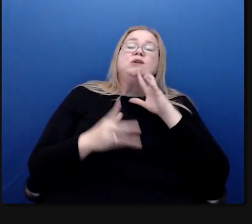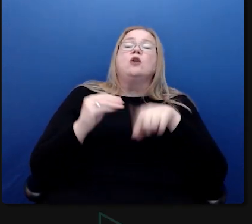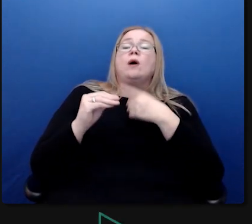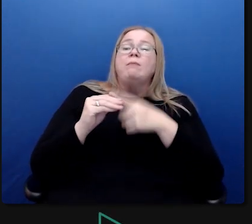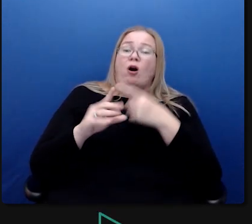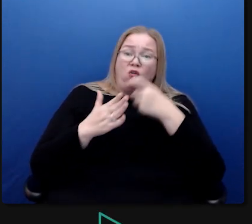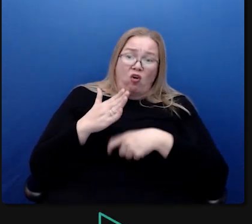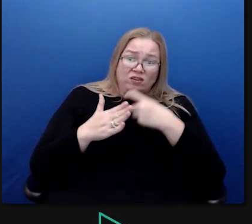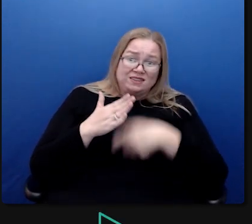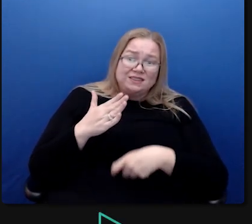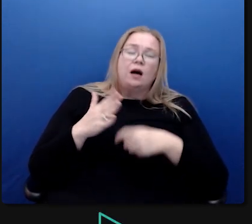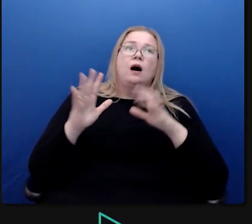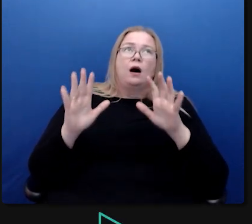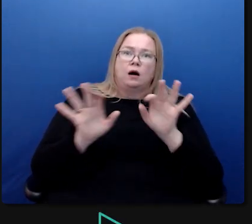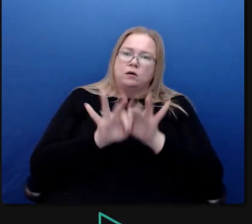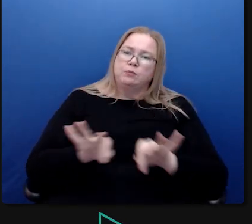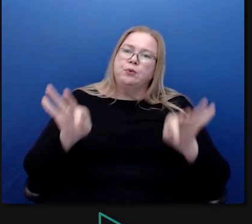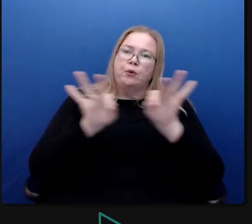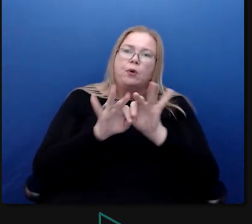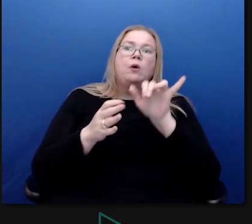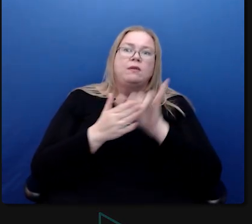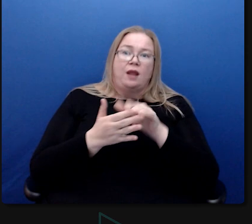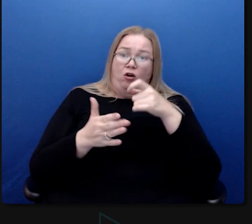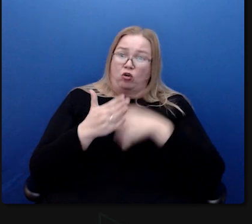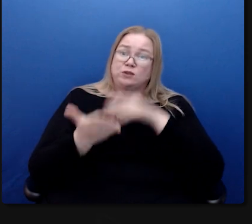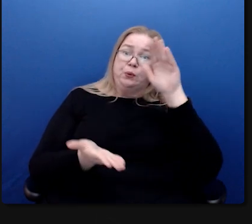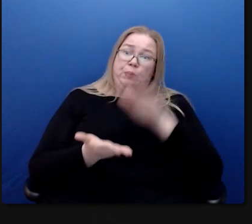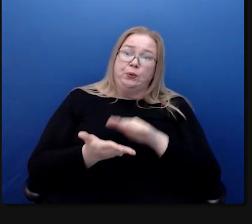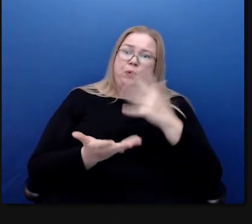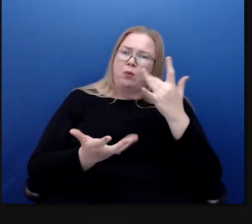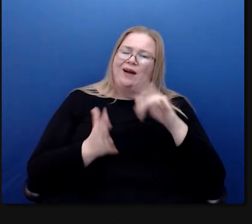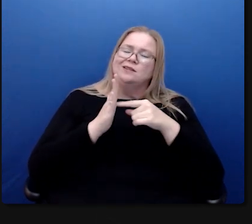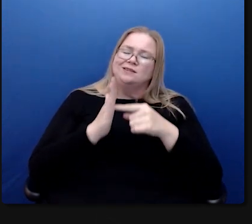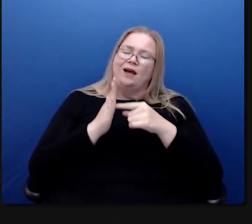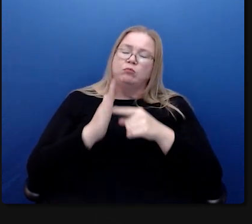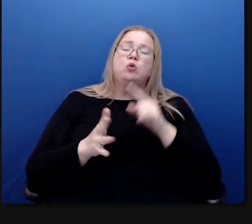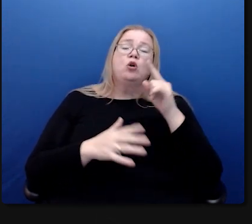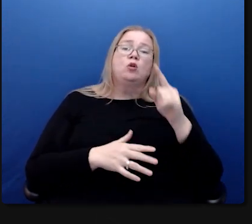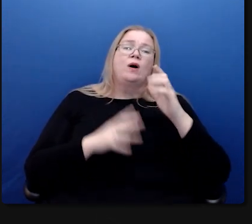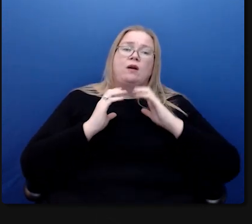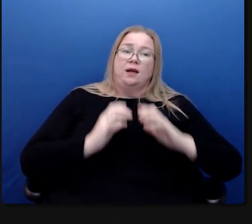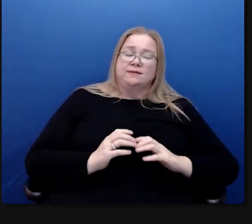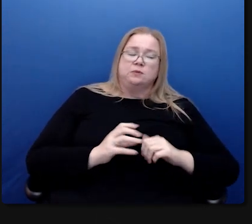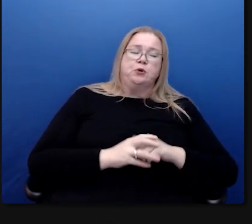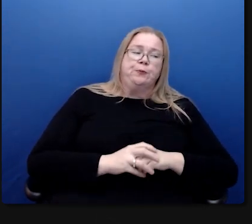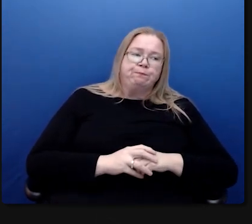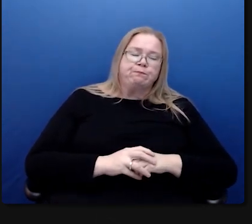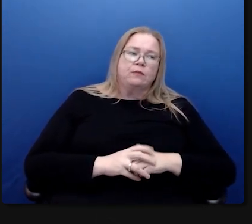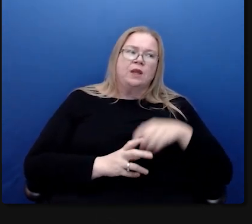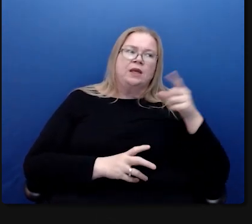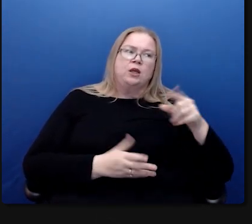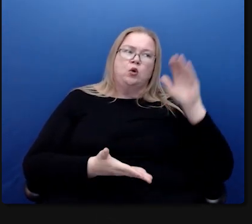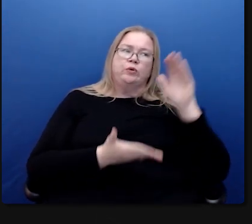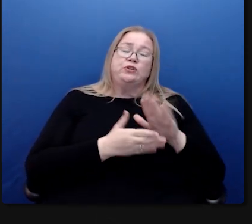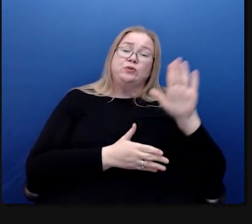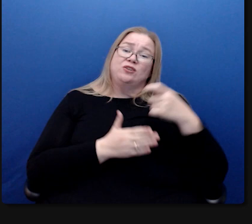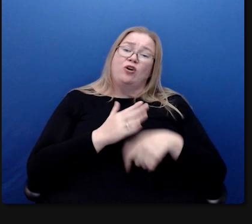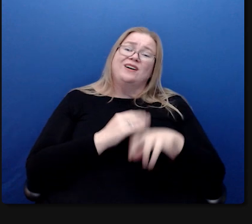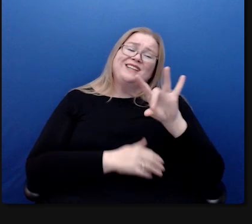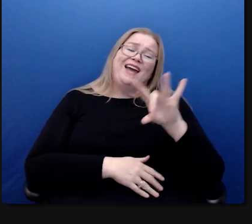those vibrant communities, there's a business value as well that we need to talk about. And one of those is the increase in